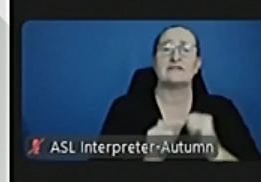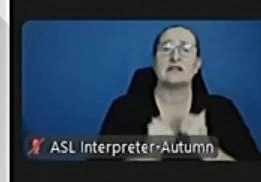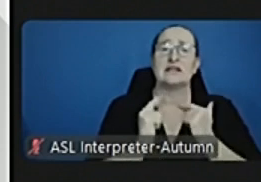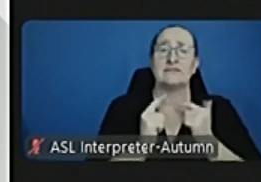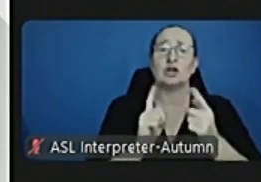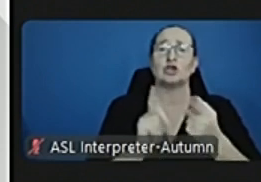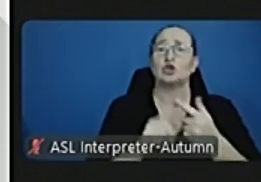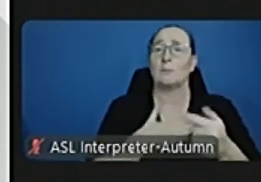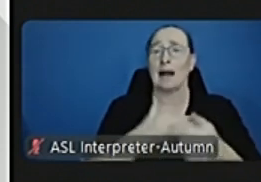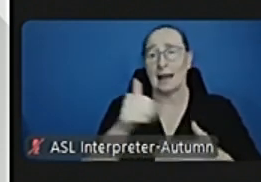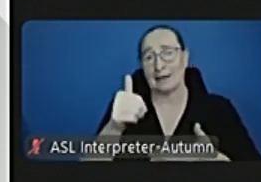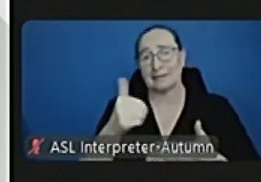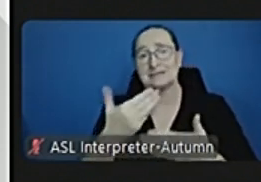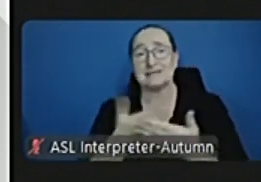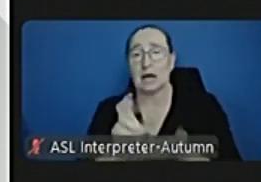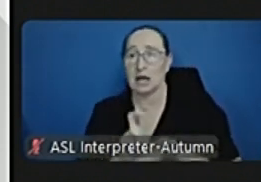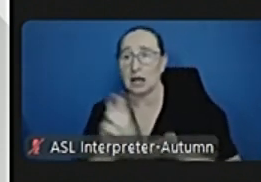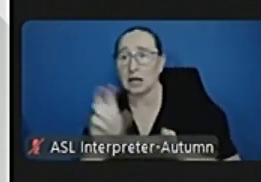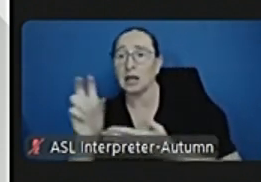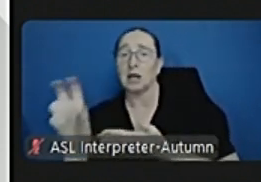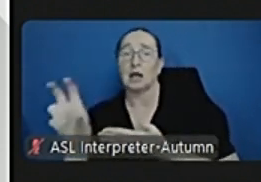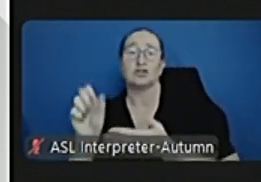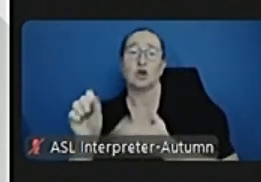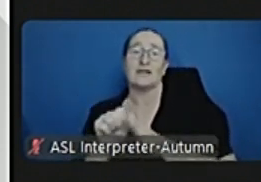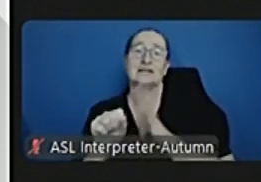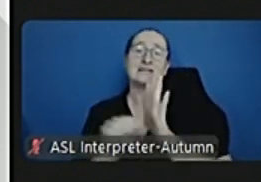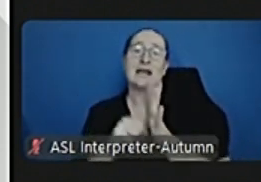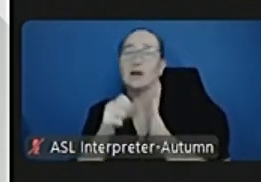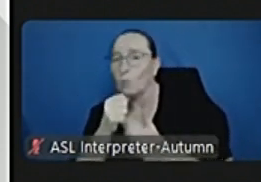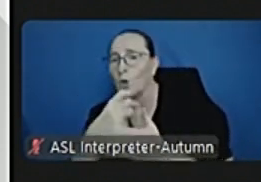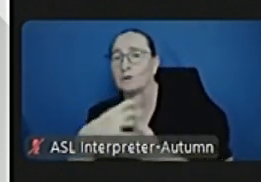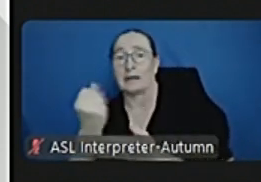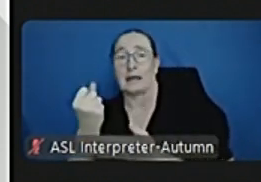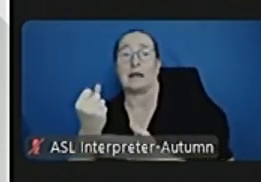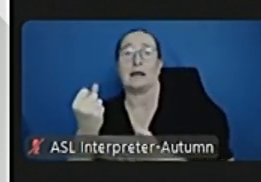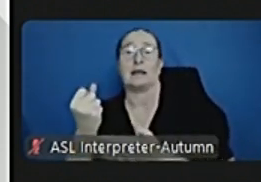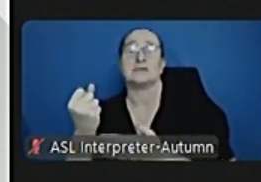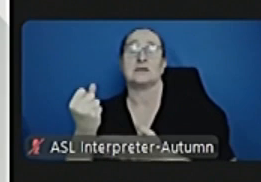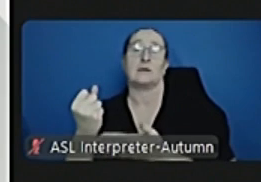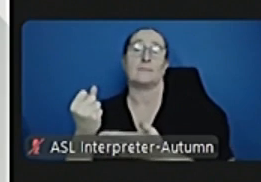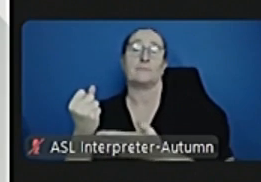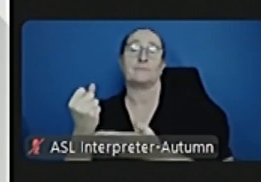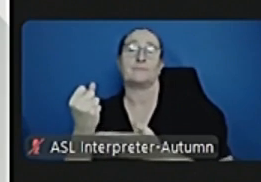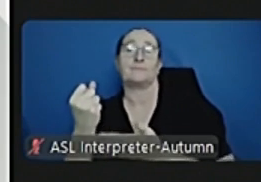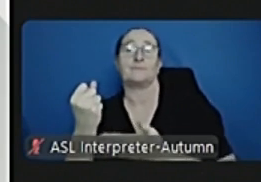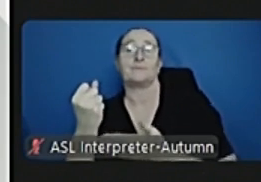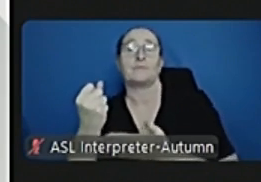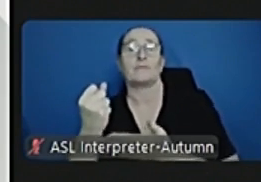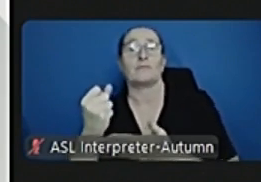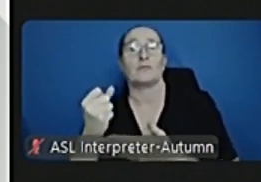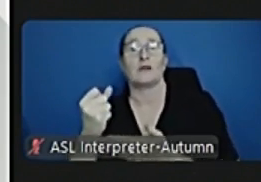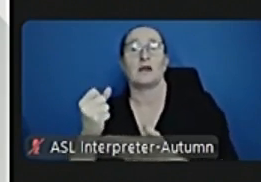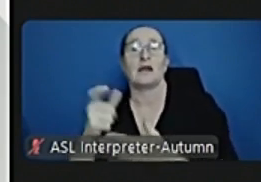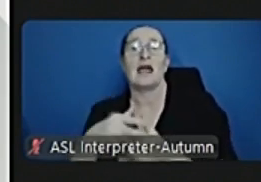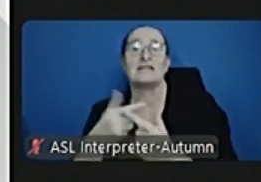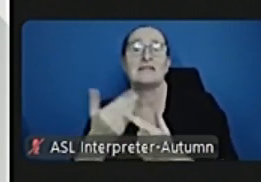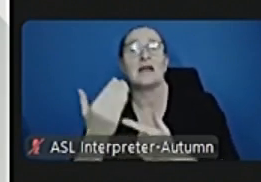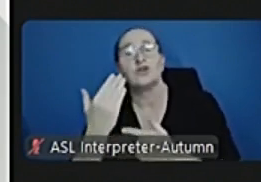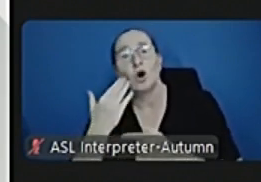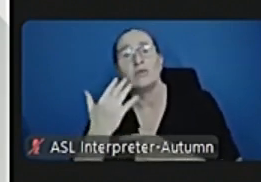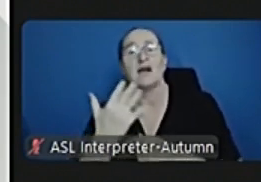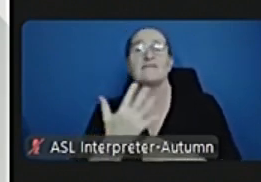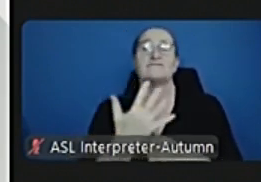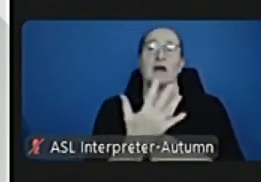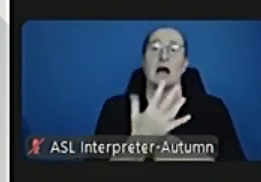son so that the state won't get it. And then they know the 5 to 7 year look